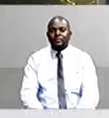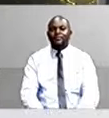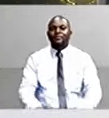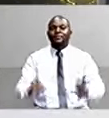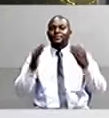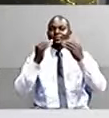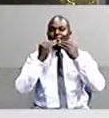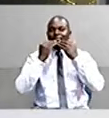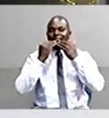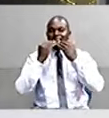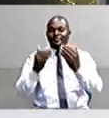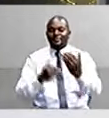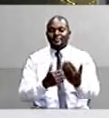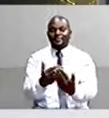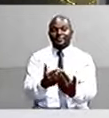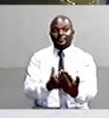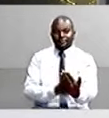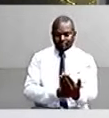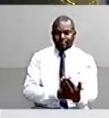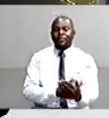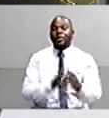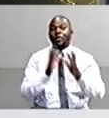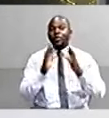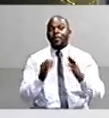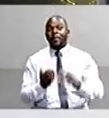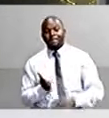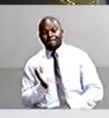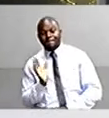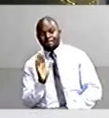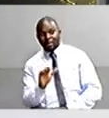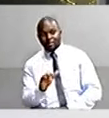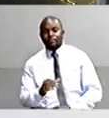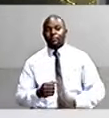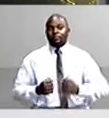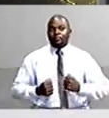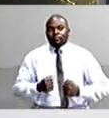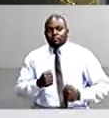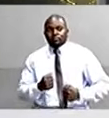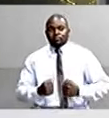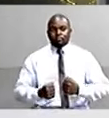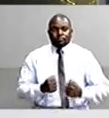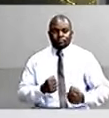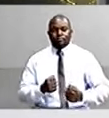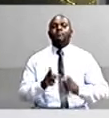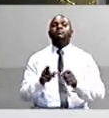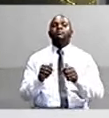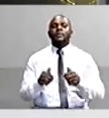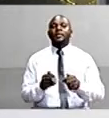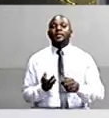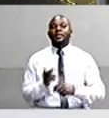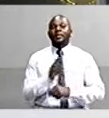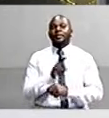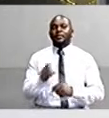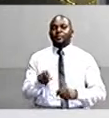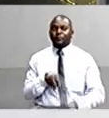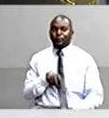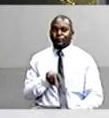Thanks, Aguta, for that report there. And we do hope that when you come back, you'll be fitter than the day you left for that